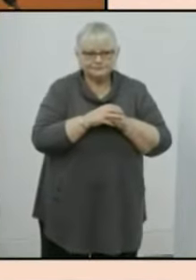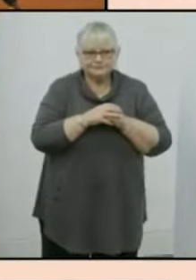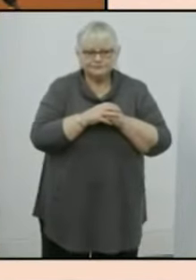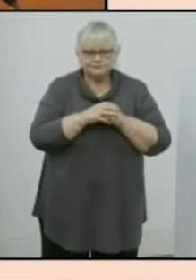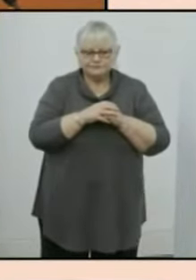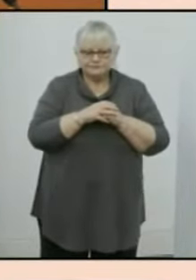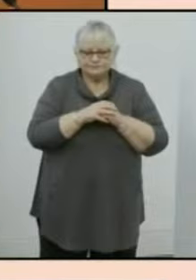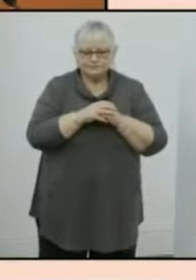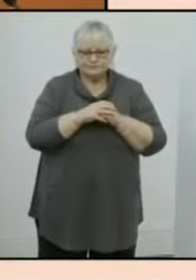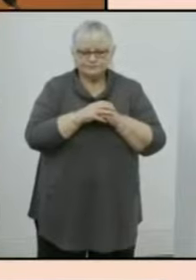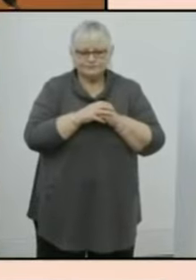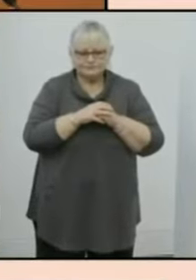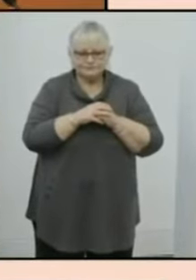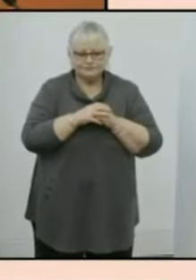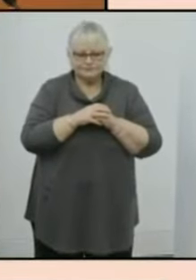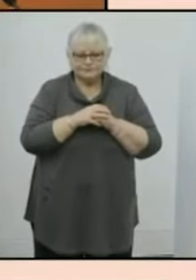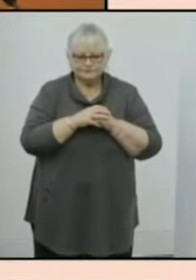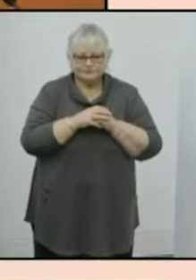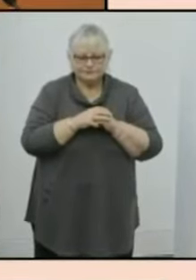hey